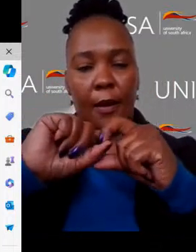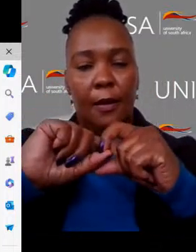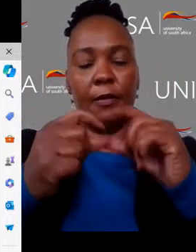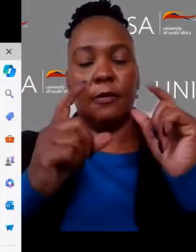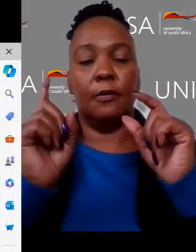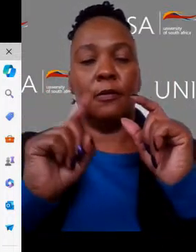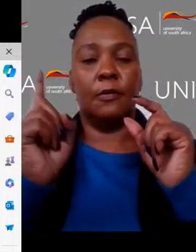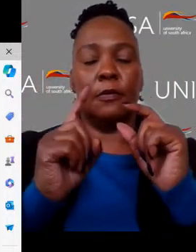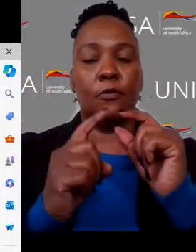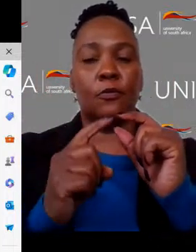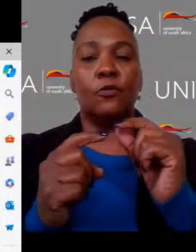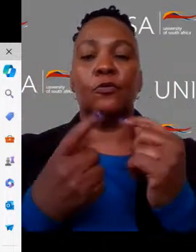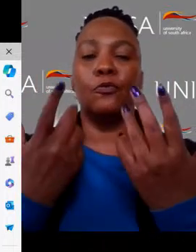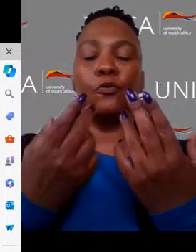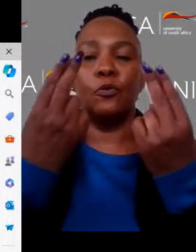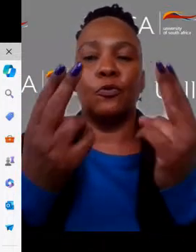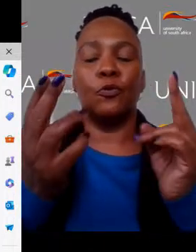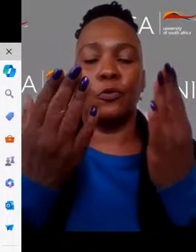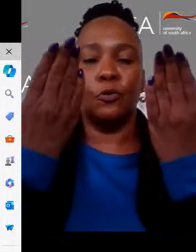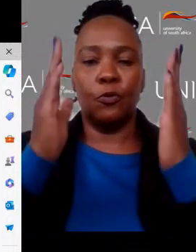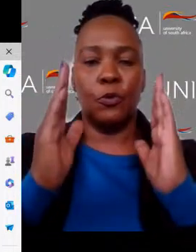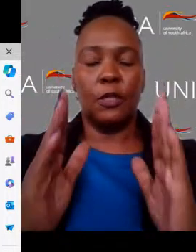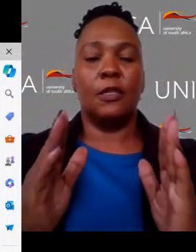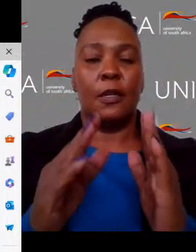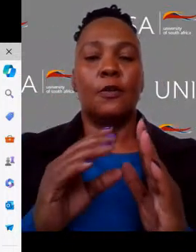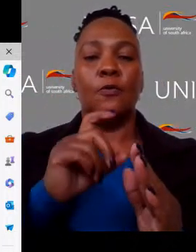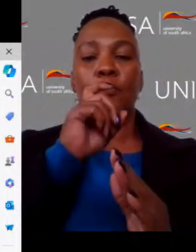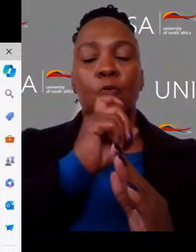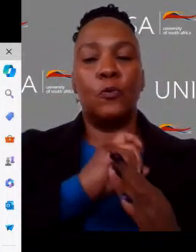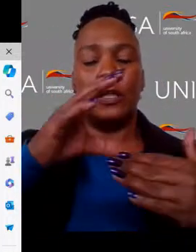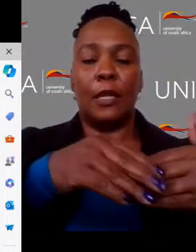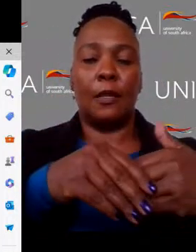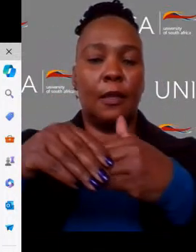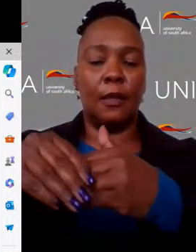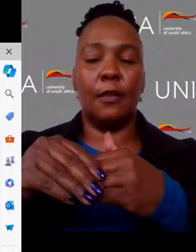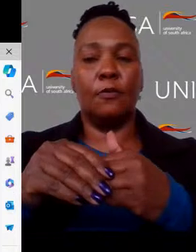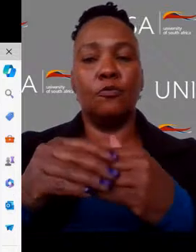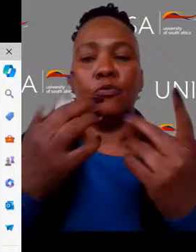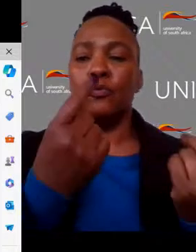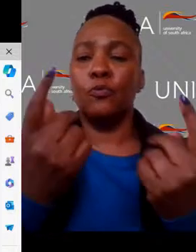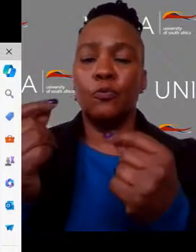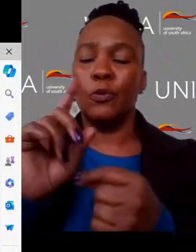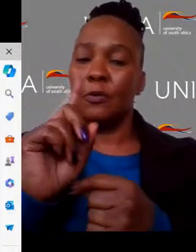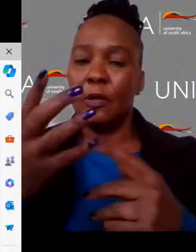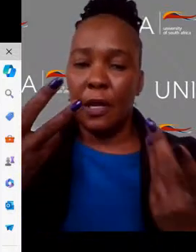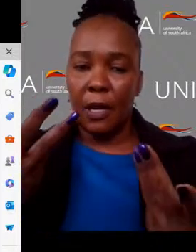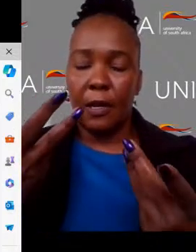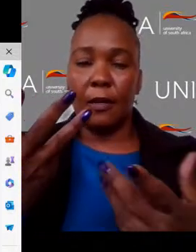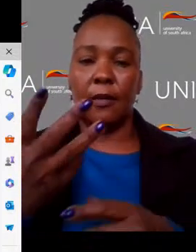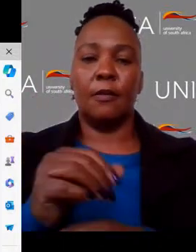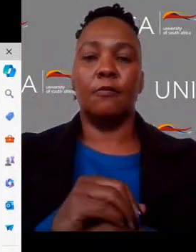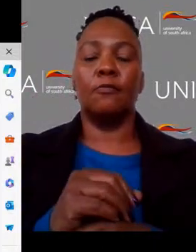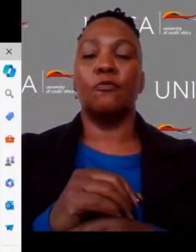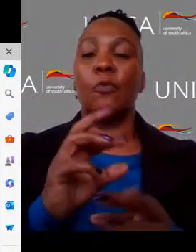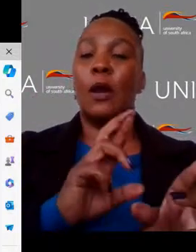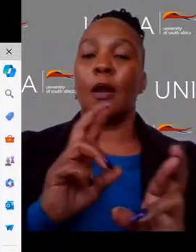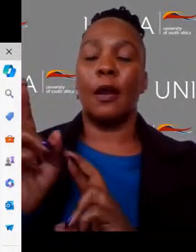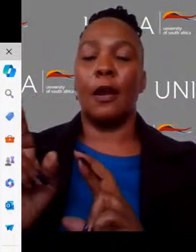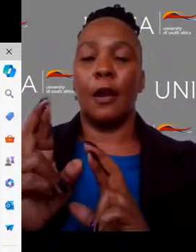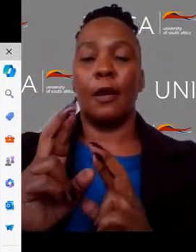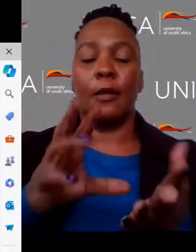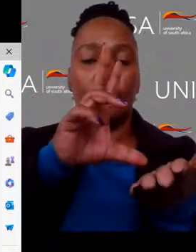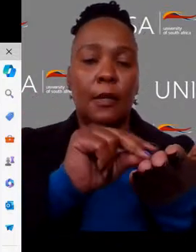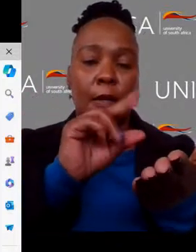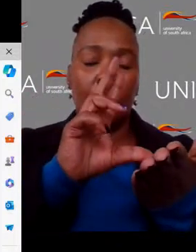user guide. So what I recommend if you're a first-time user is that when you get ready to download the app, open up